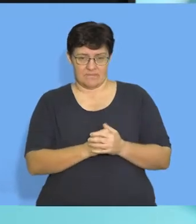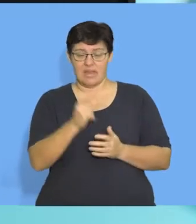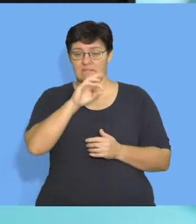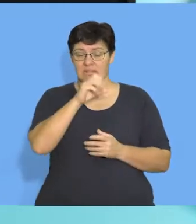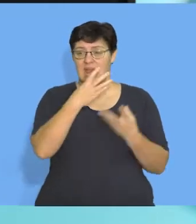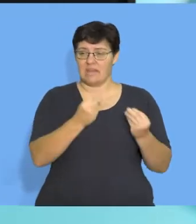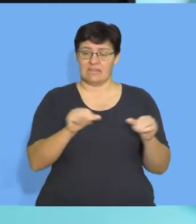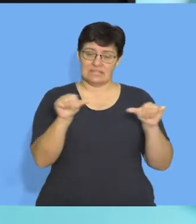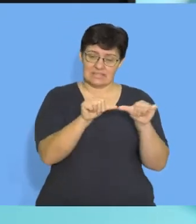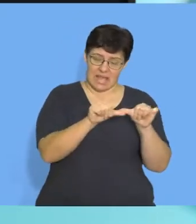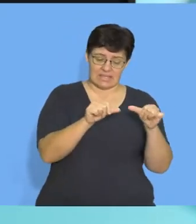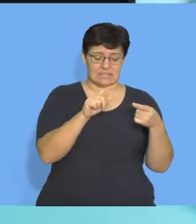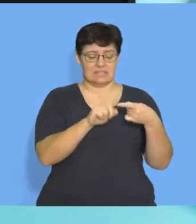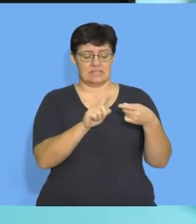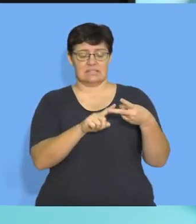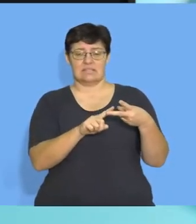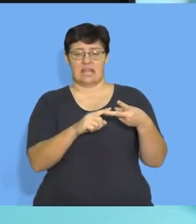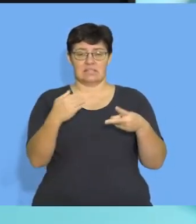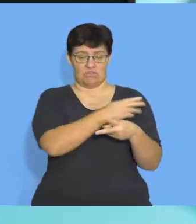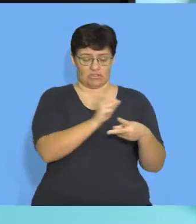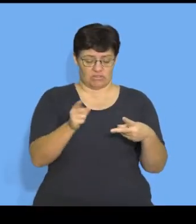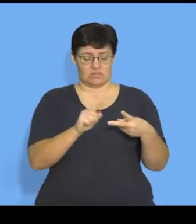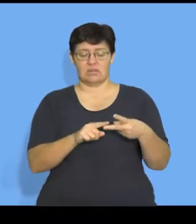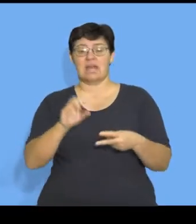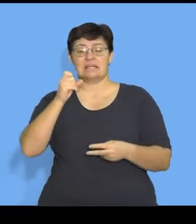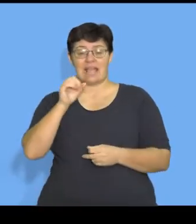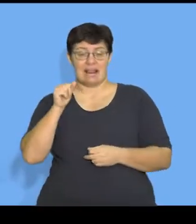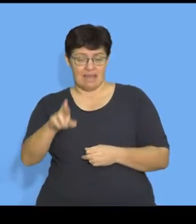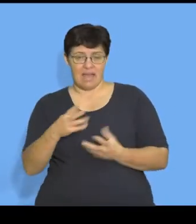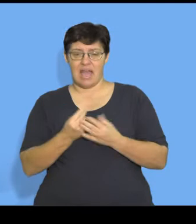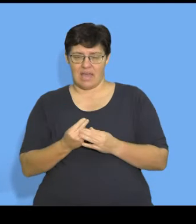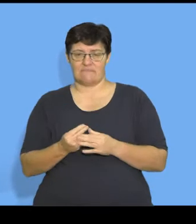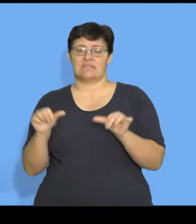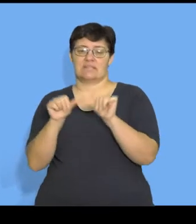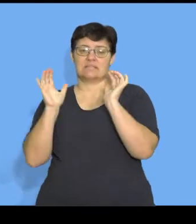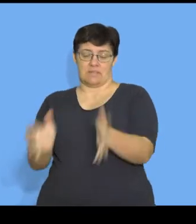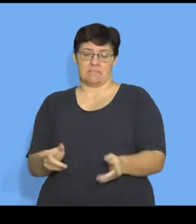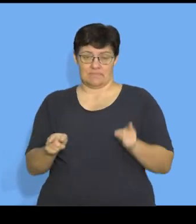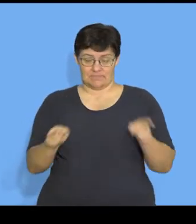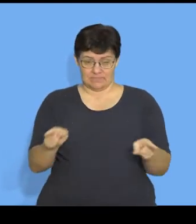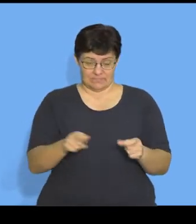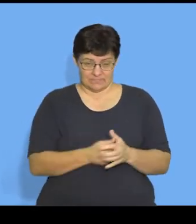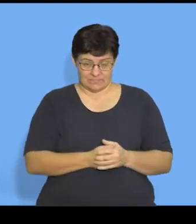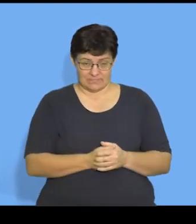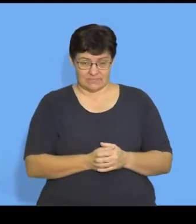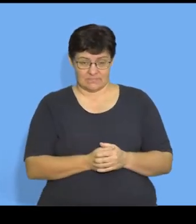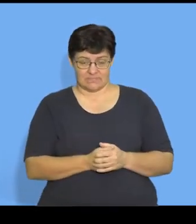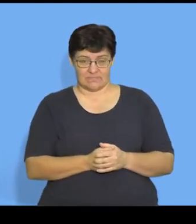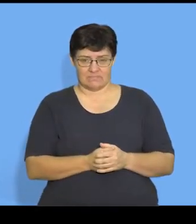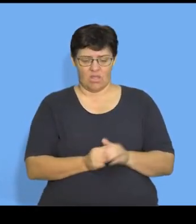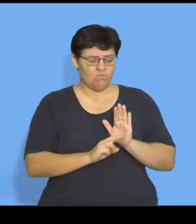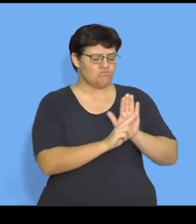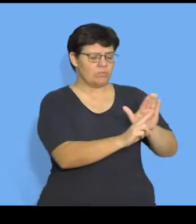A scalar only has size. Okay? Then we're going to need to look at how we represent